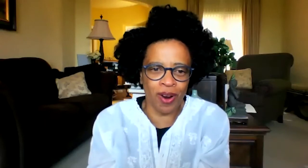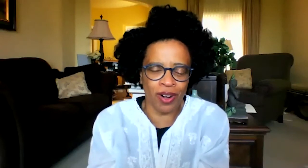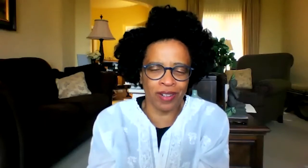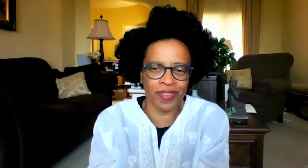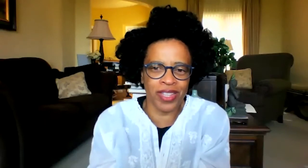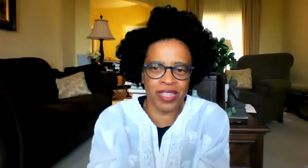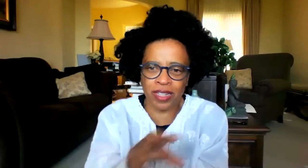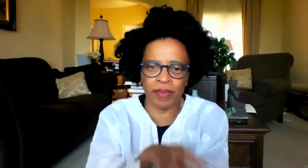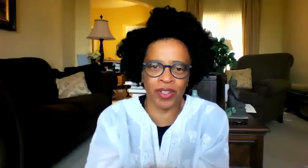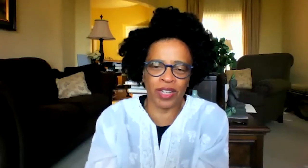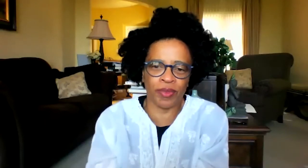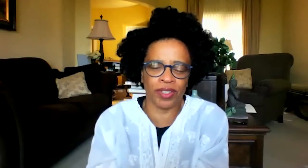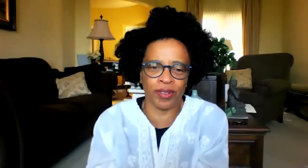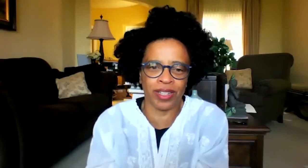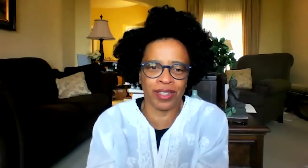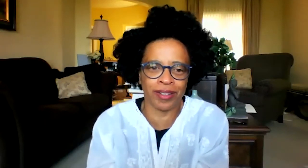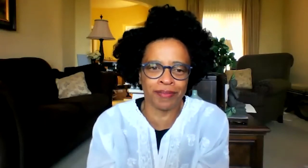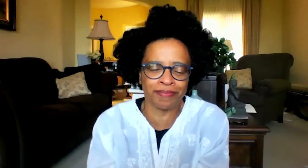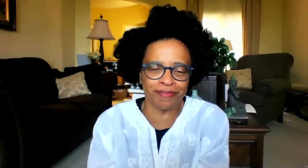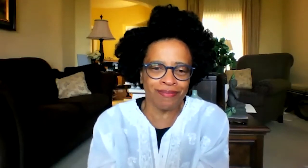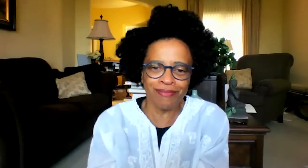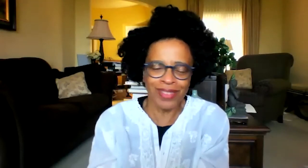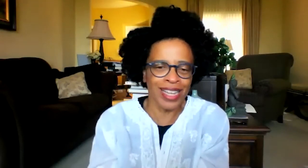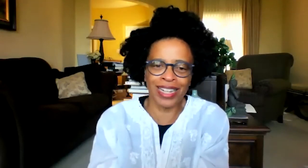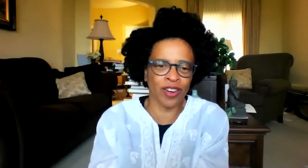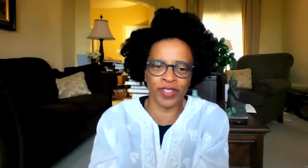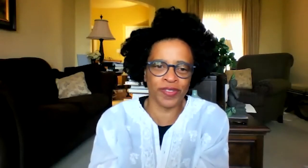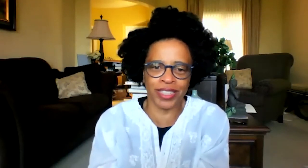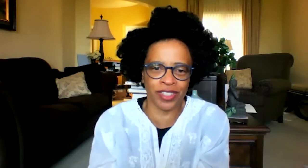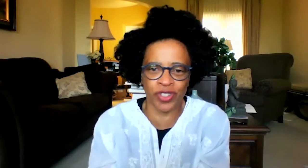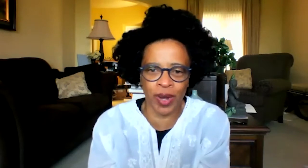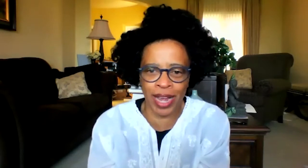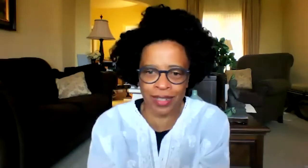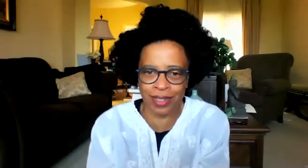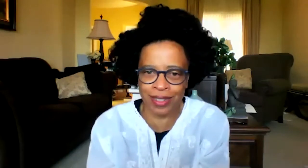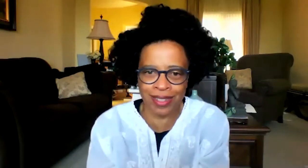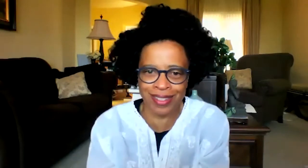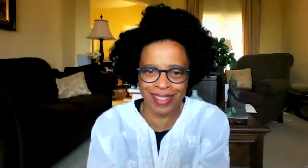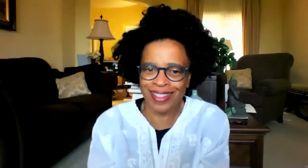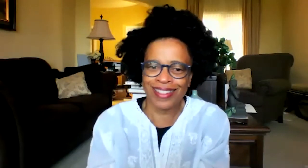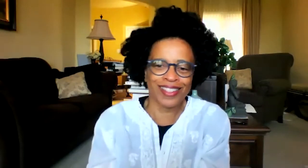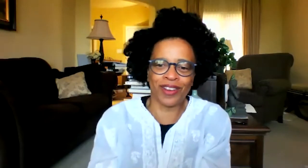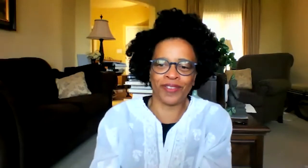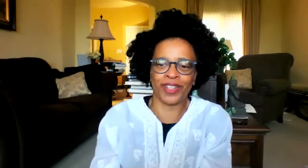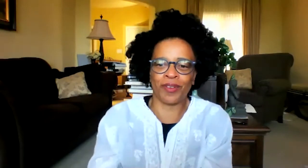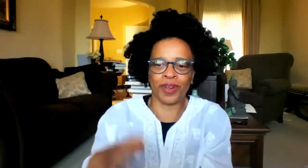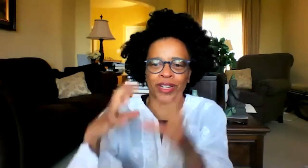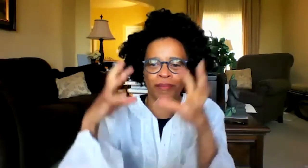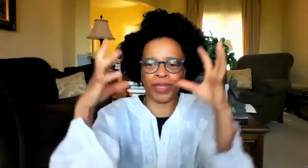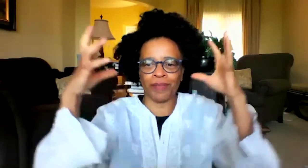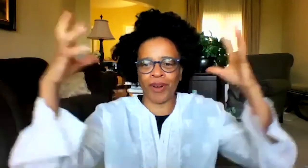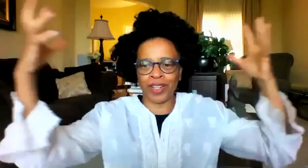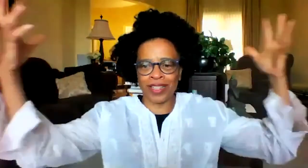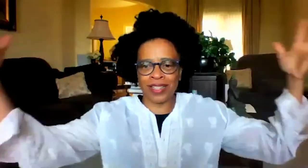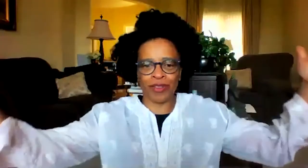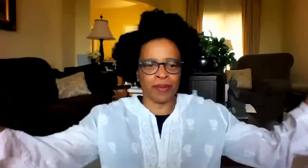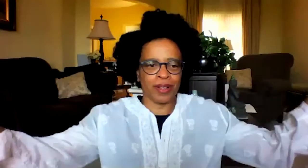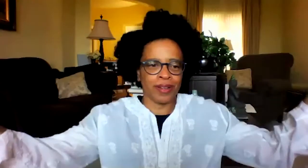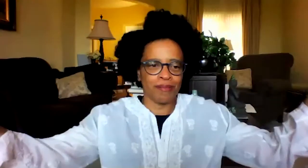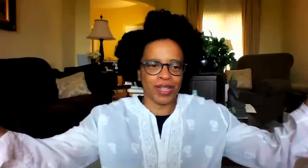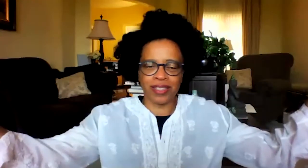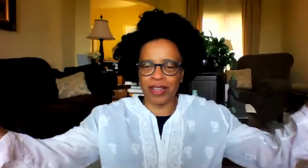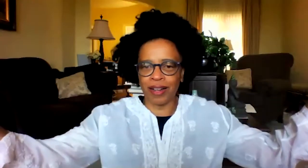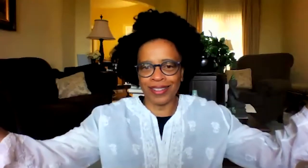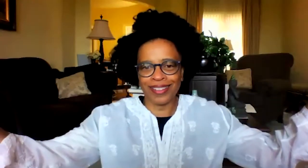to be a part of this community with you here. And I always feel like there's no accidents. So I feel like we're going to be part of this sort